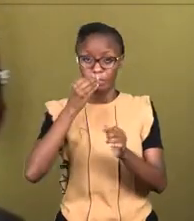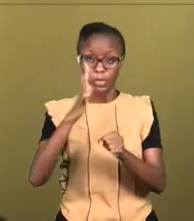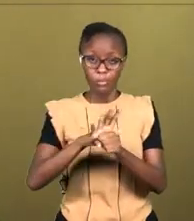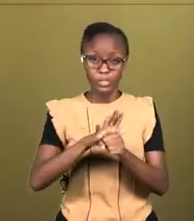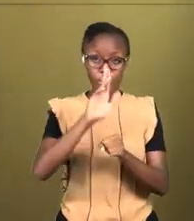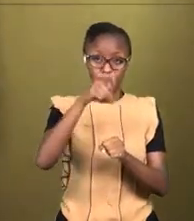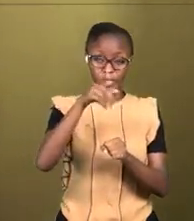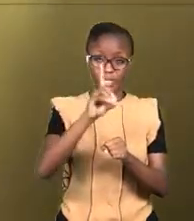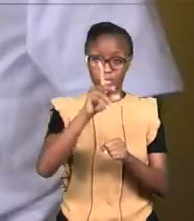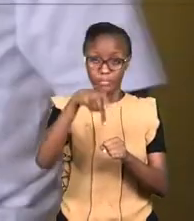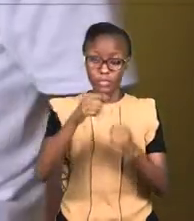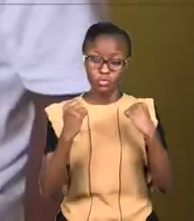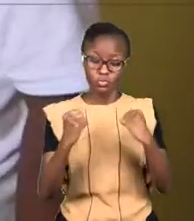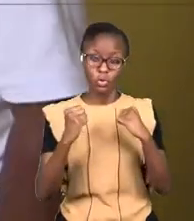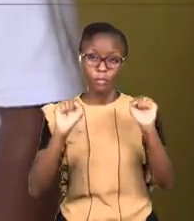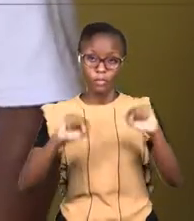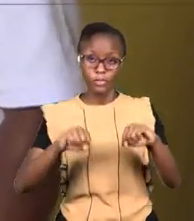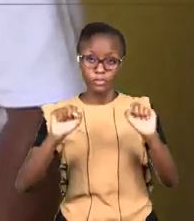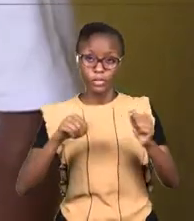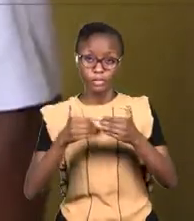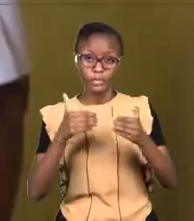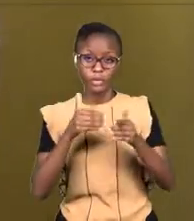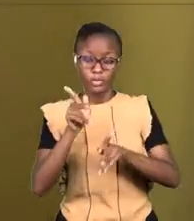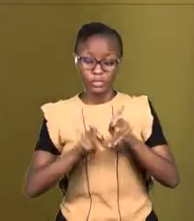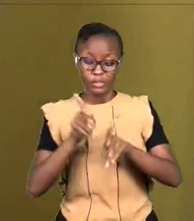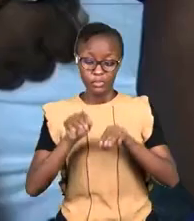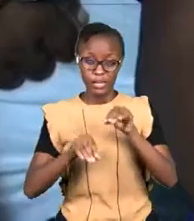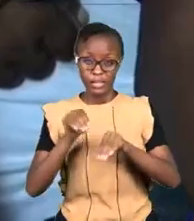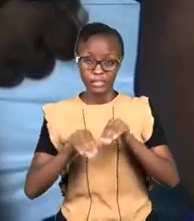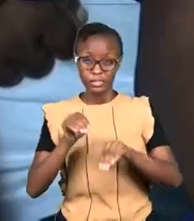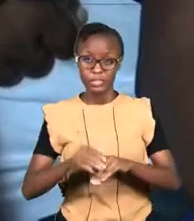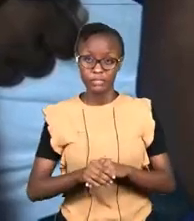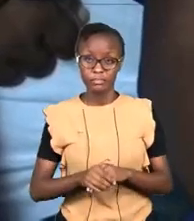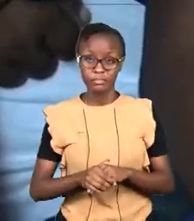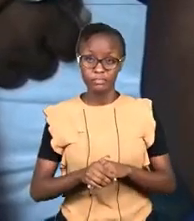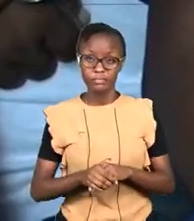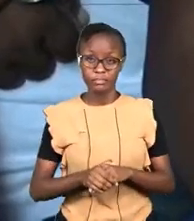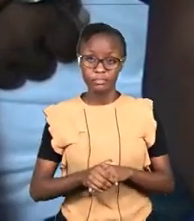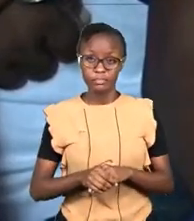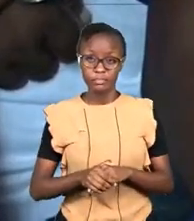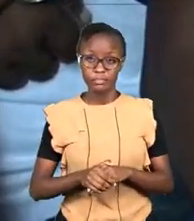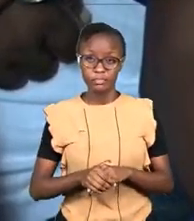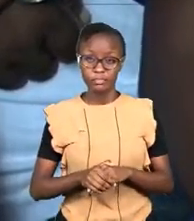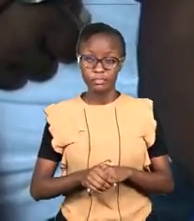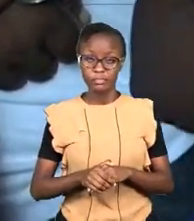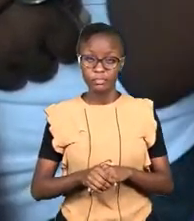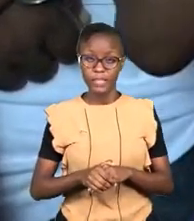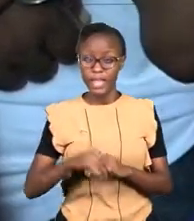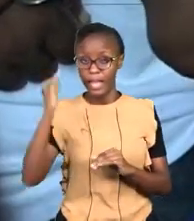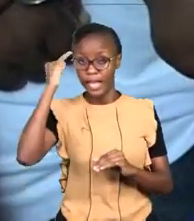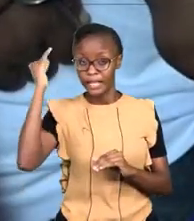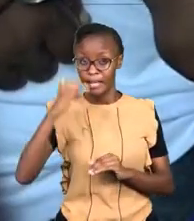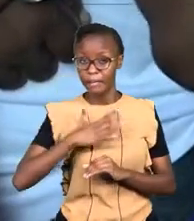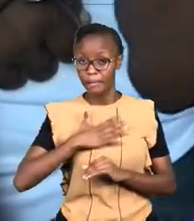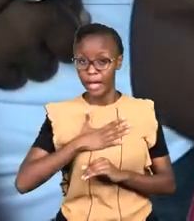going to be strong and vibrant ahead of the 2022 polls. My next move is to ensure that